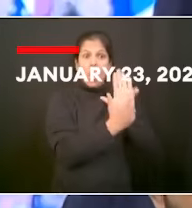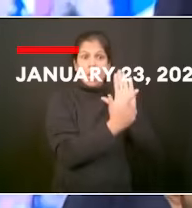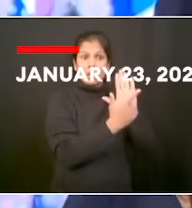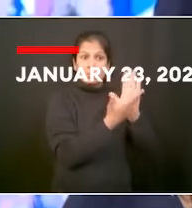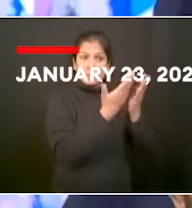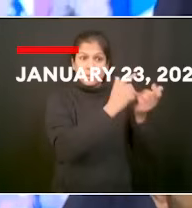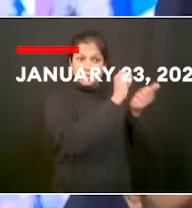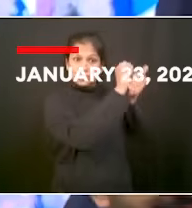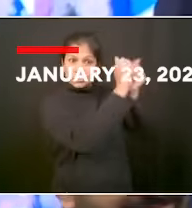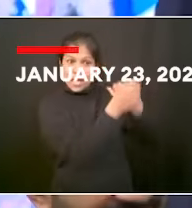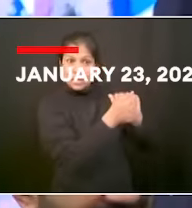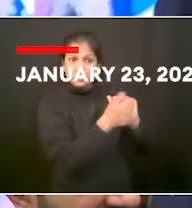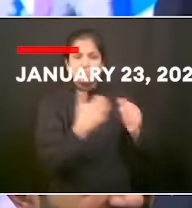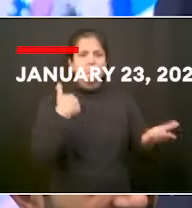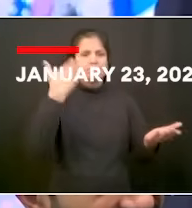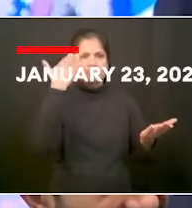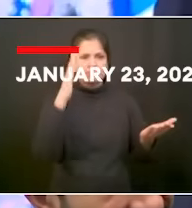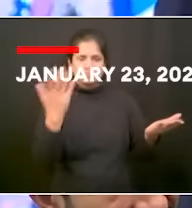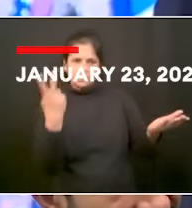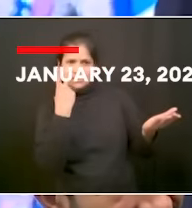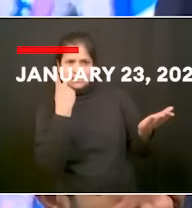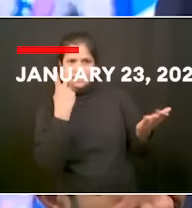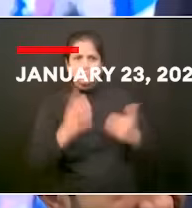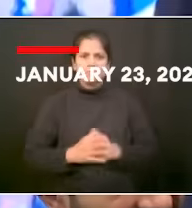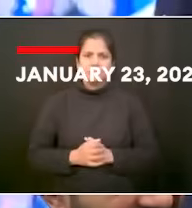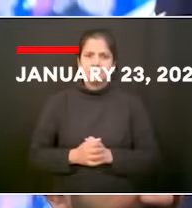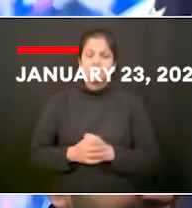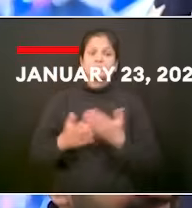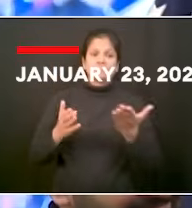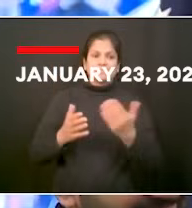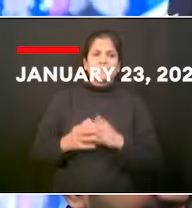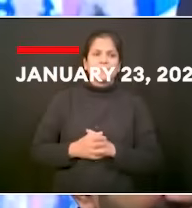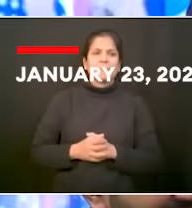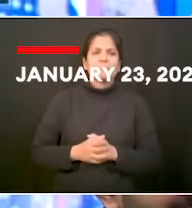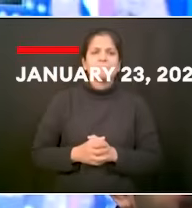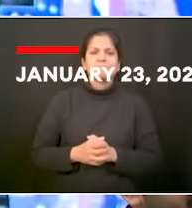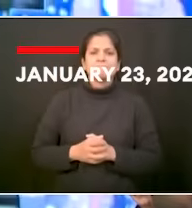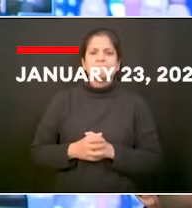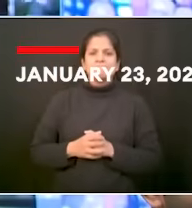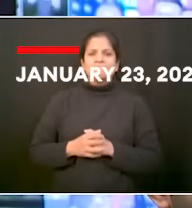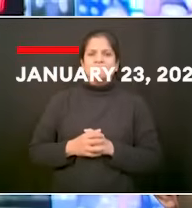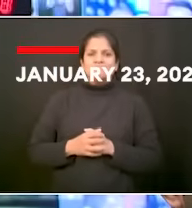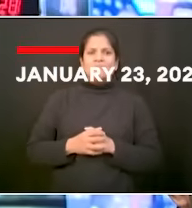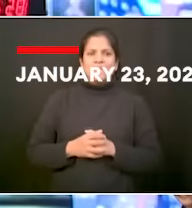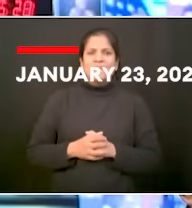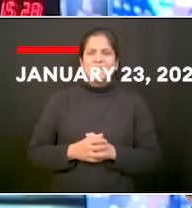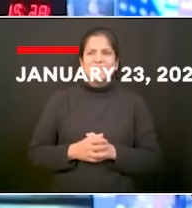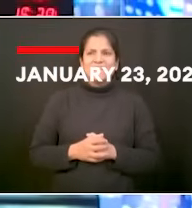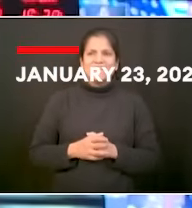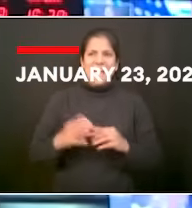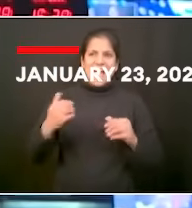Well, you don't have to look too far to realize the mayor is a lot more fun than I am, right? And so,